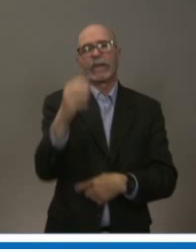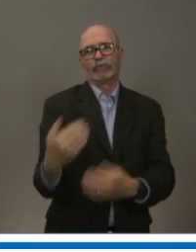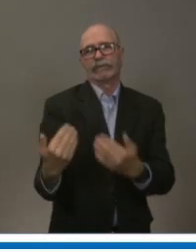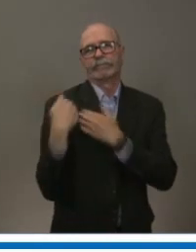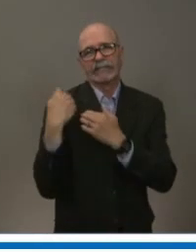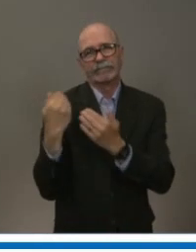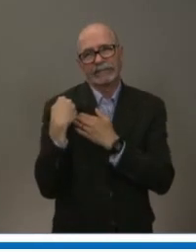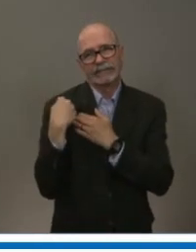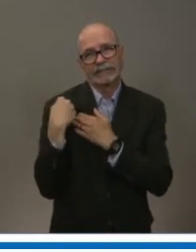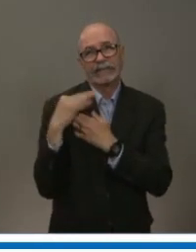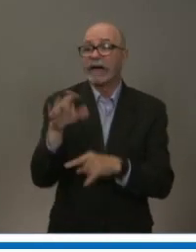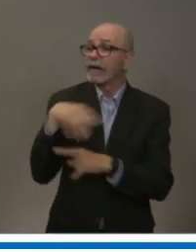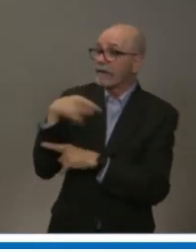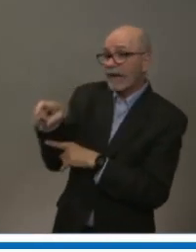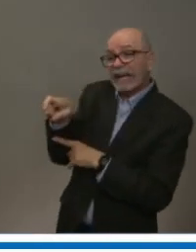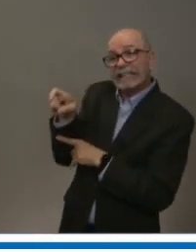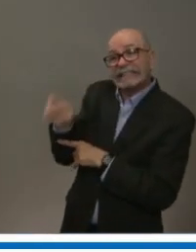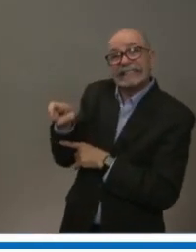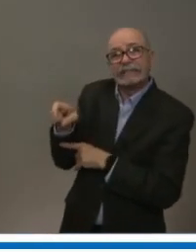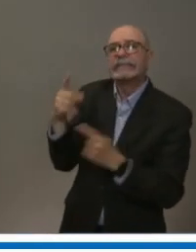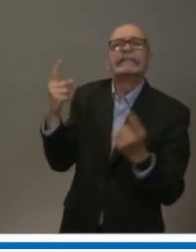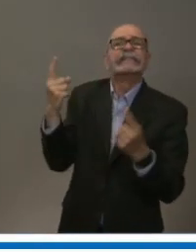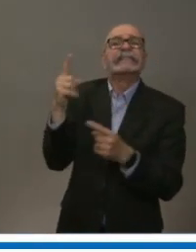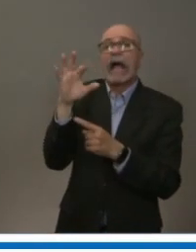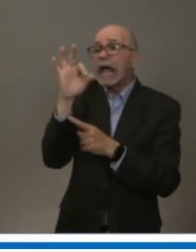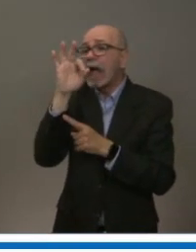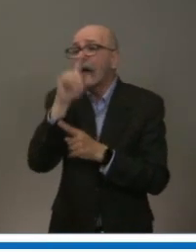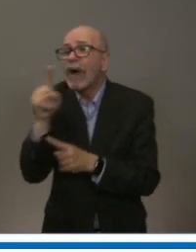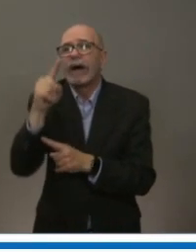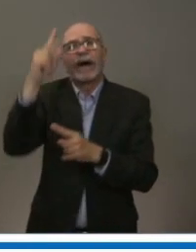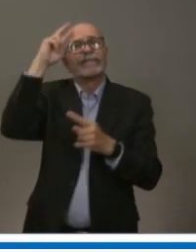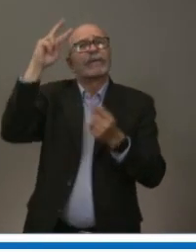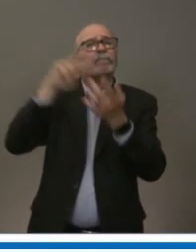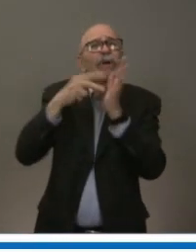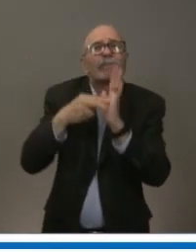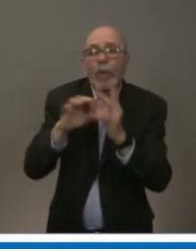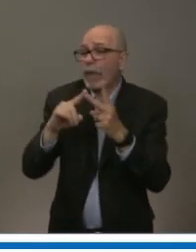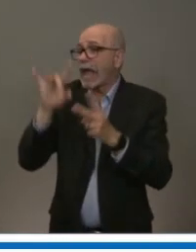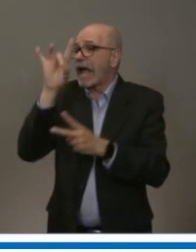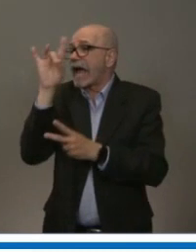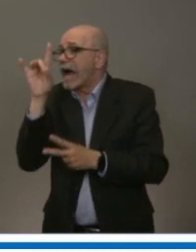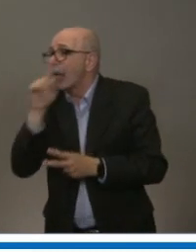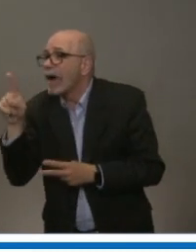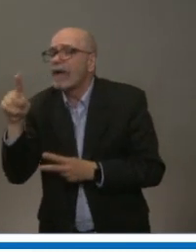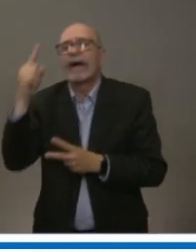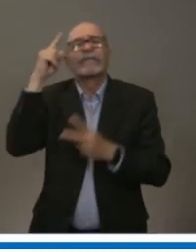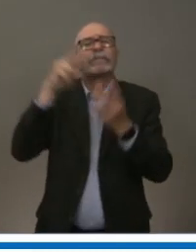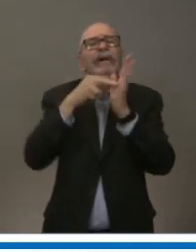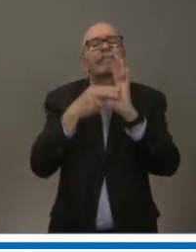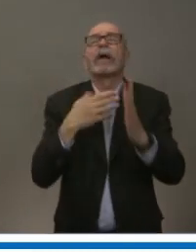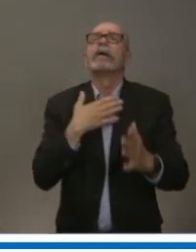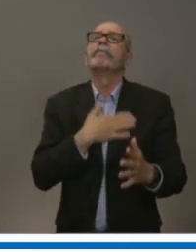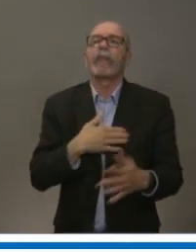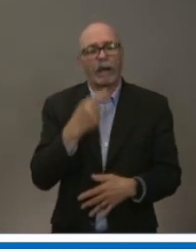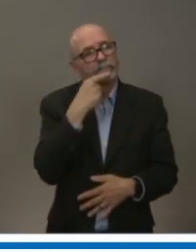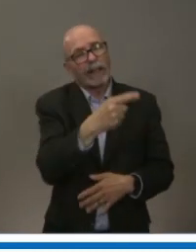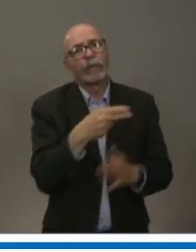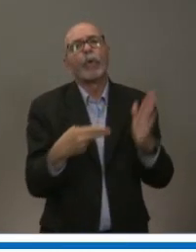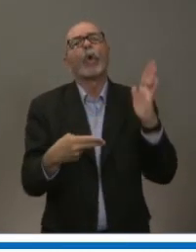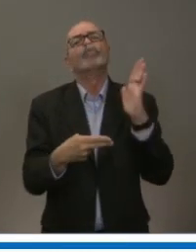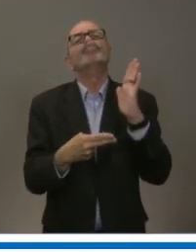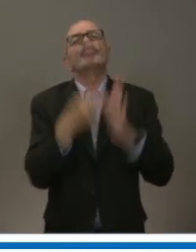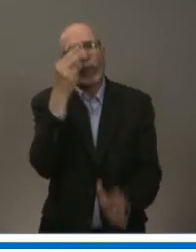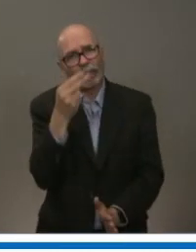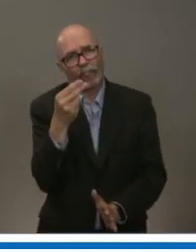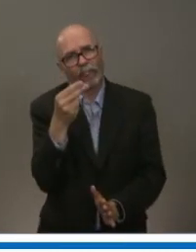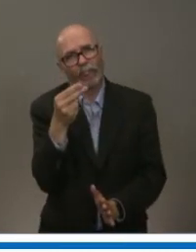healthcare system, whether it's 911, 811, or wherever, be honest about the symptoms. You will get the attention you need in the time